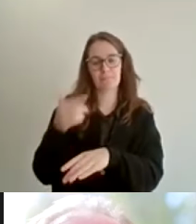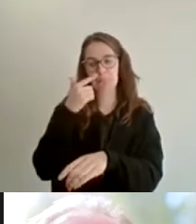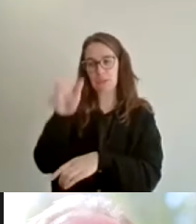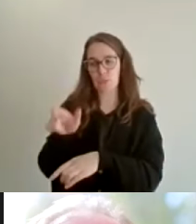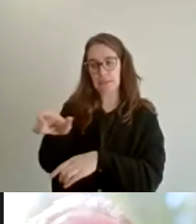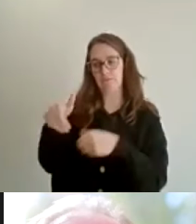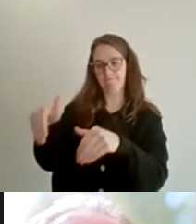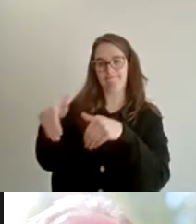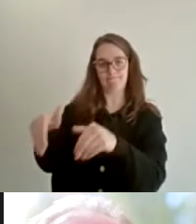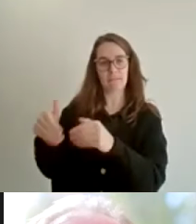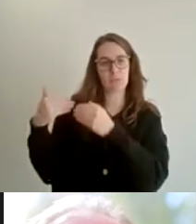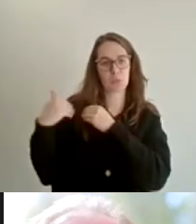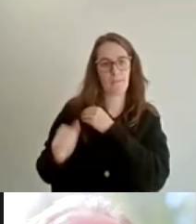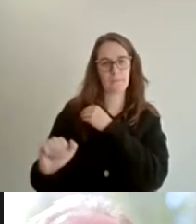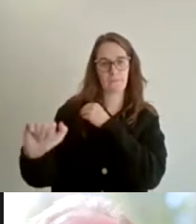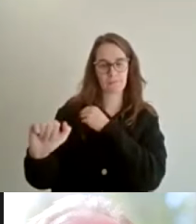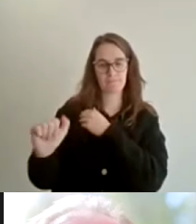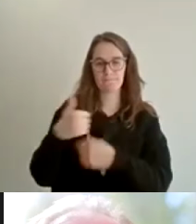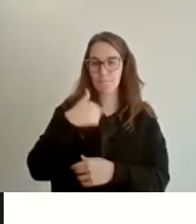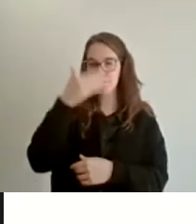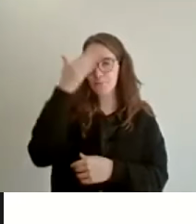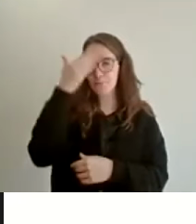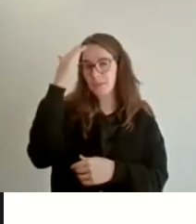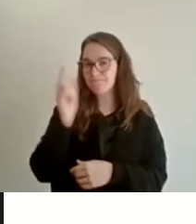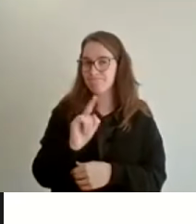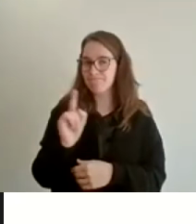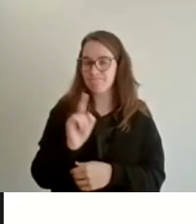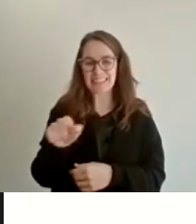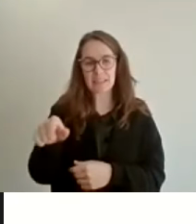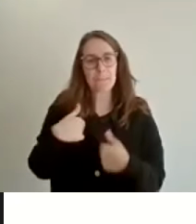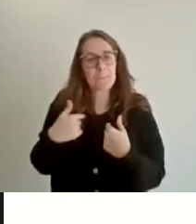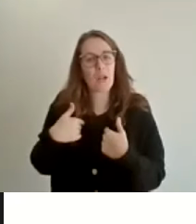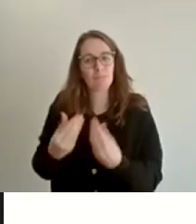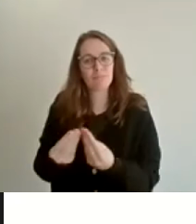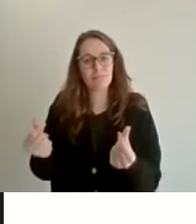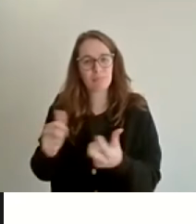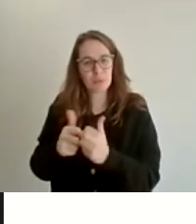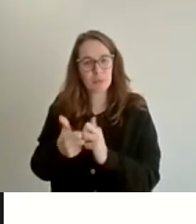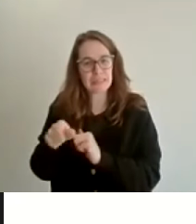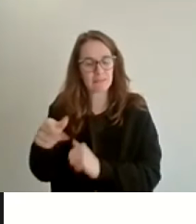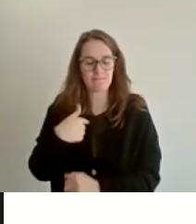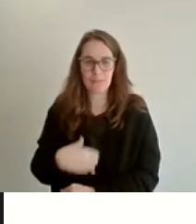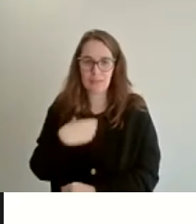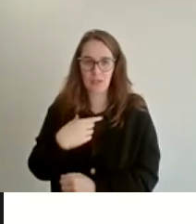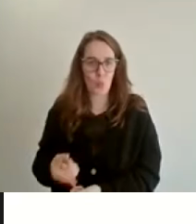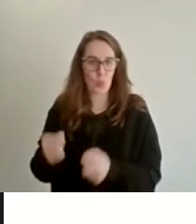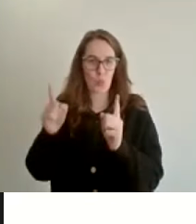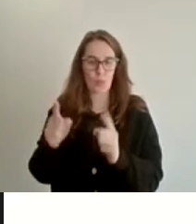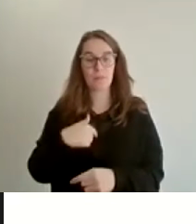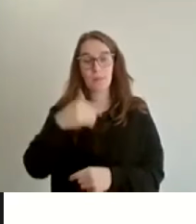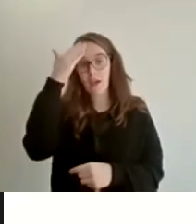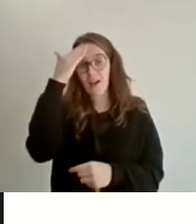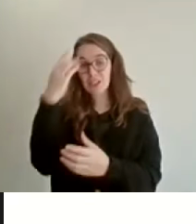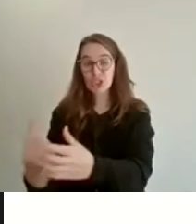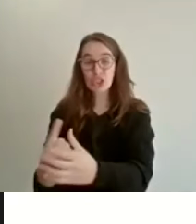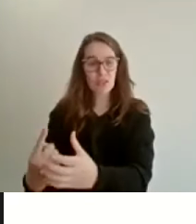groups to try to solve inequality issues. We can't leave them alone to cope with